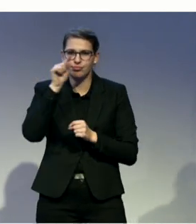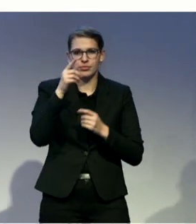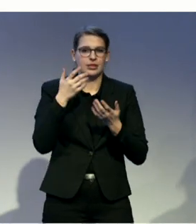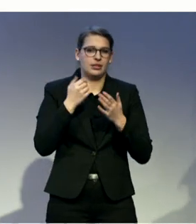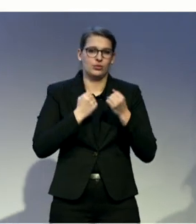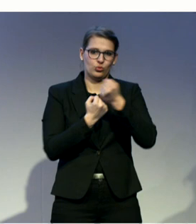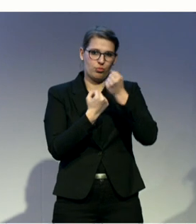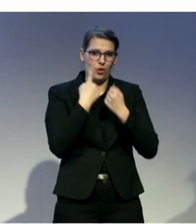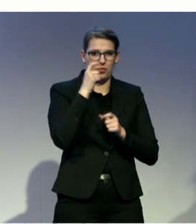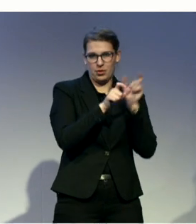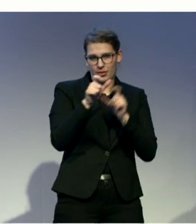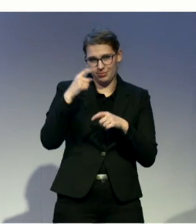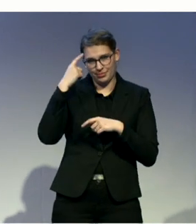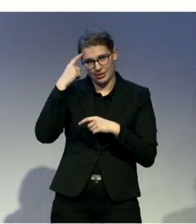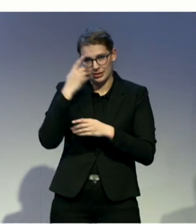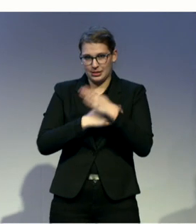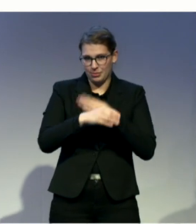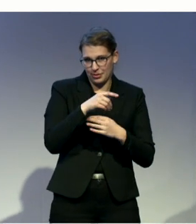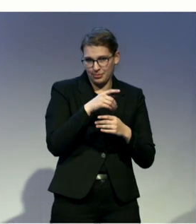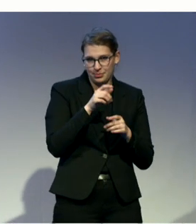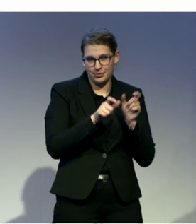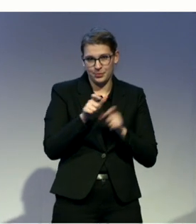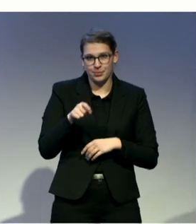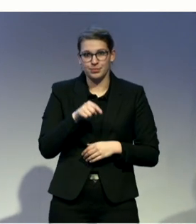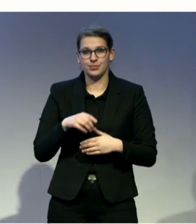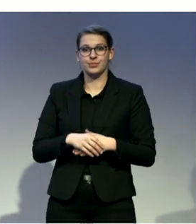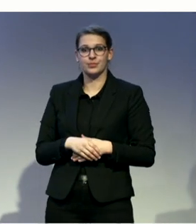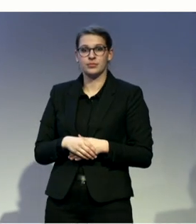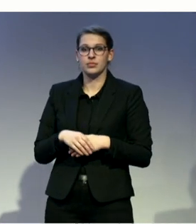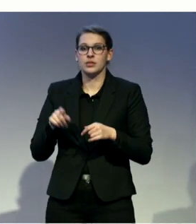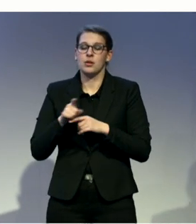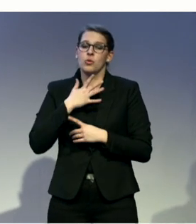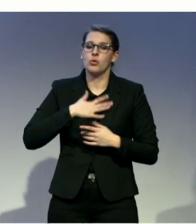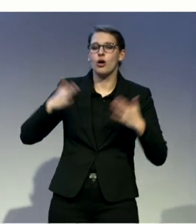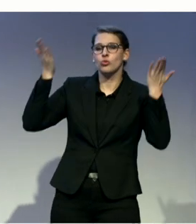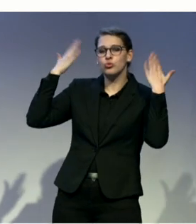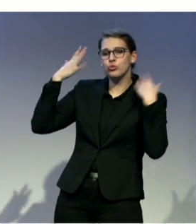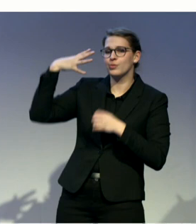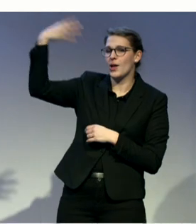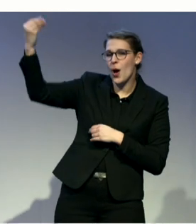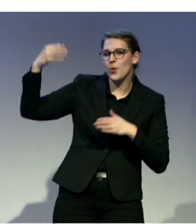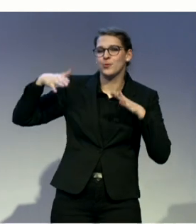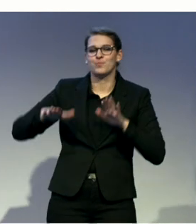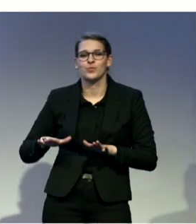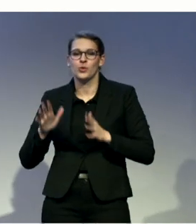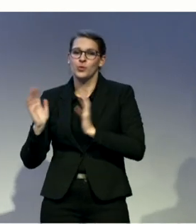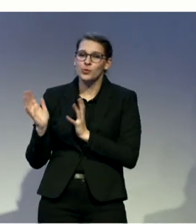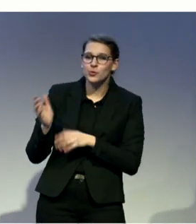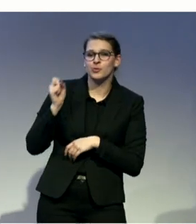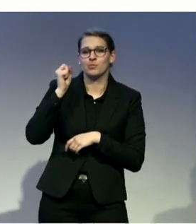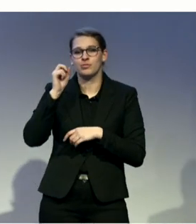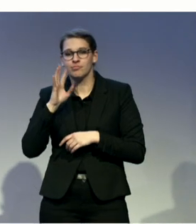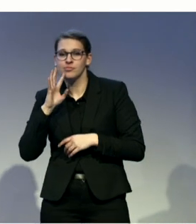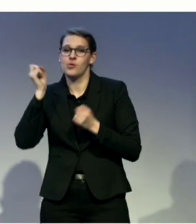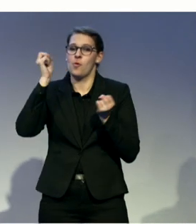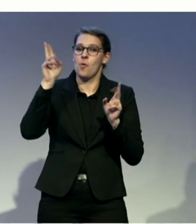doing in informal manner, maybe in a park, in a coffee shop, maybe in people house, in the places the